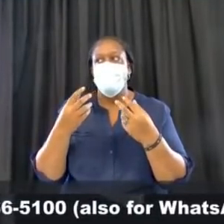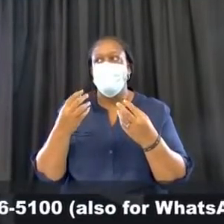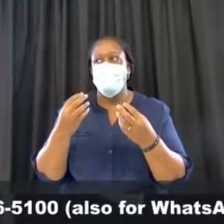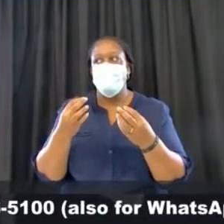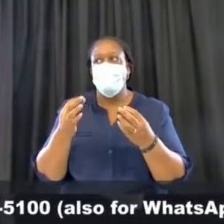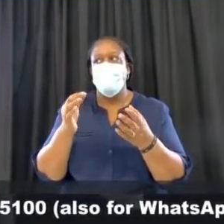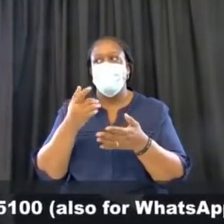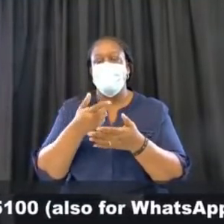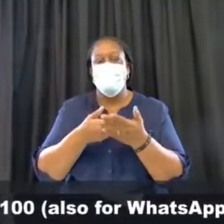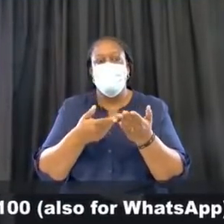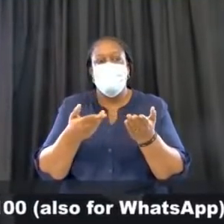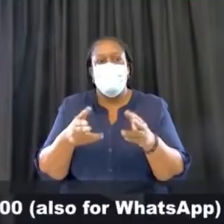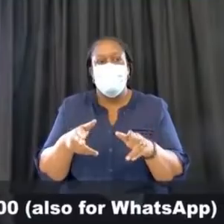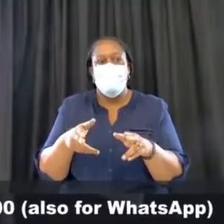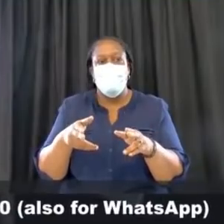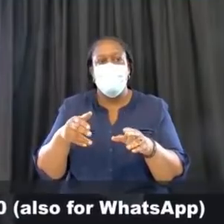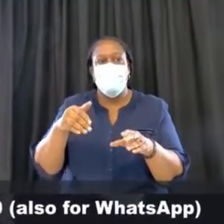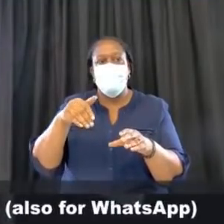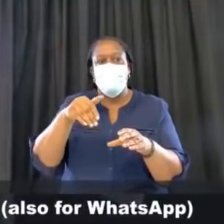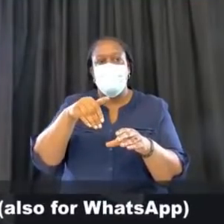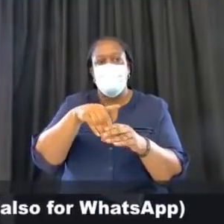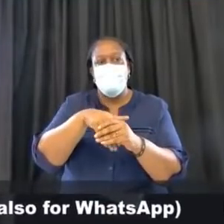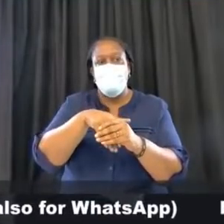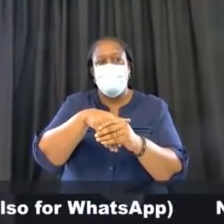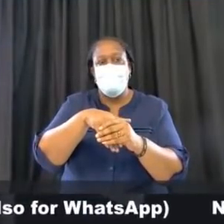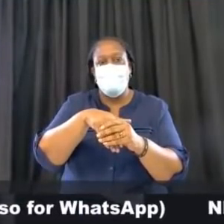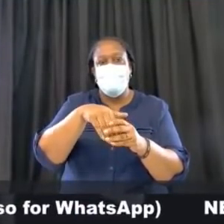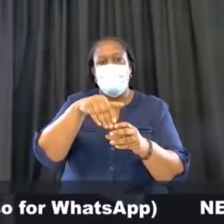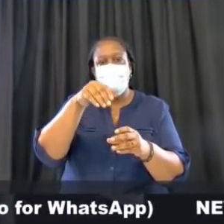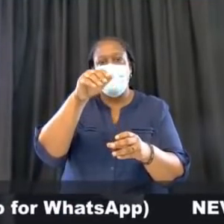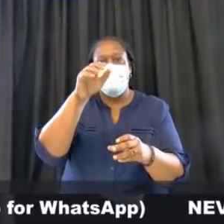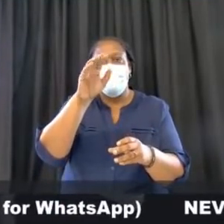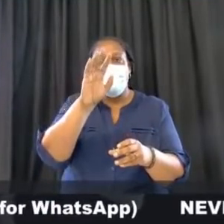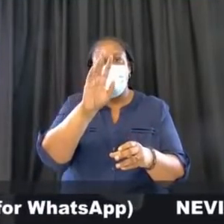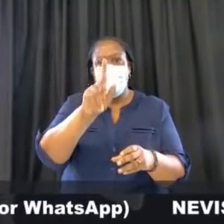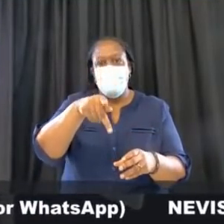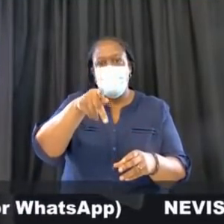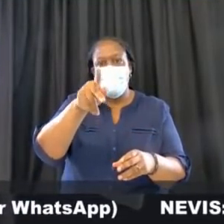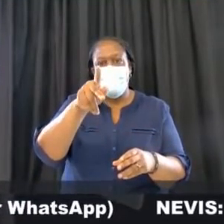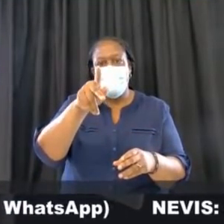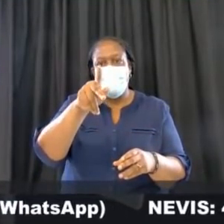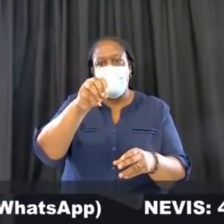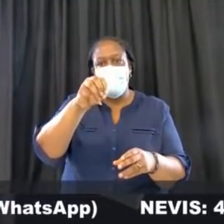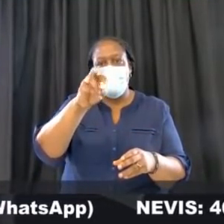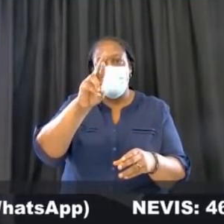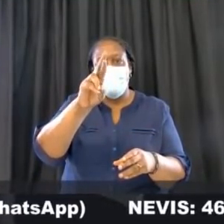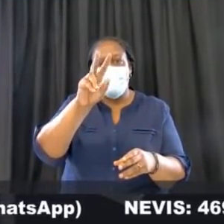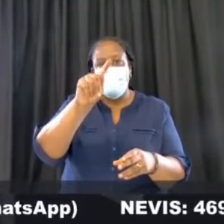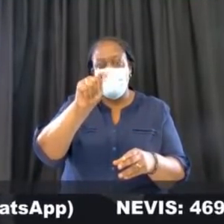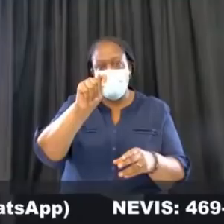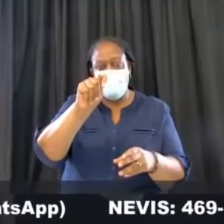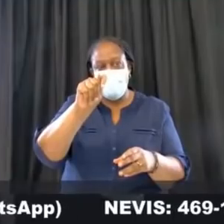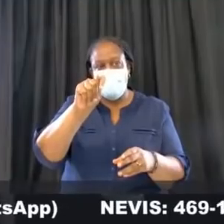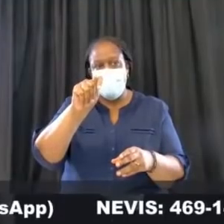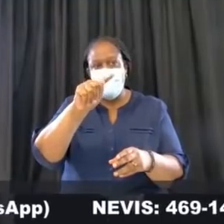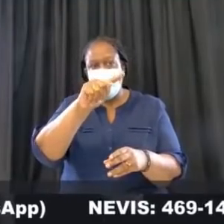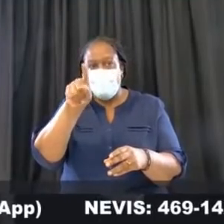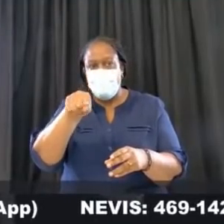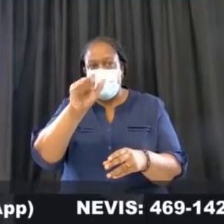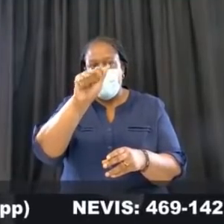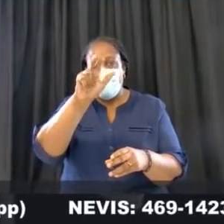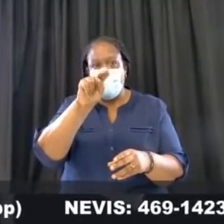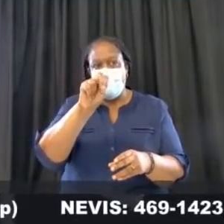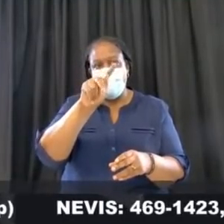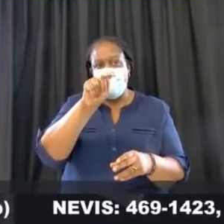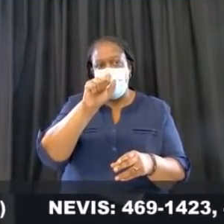happen at the Port Zante area in terms of the barricade that will go up to create the bubble and support the